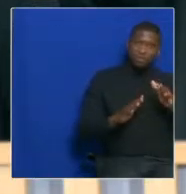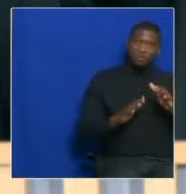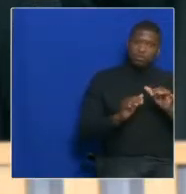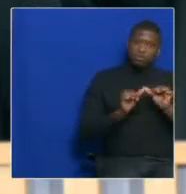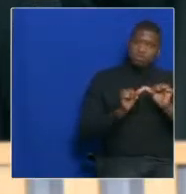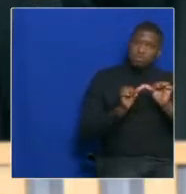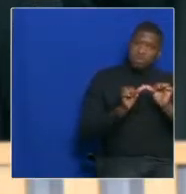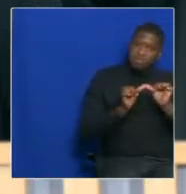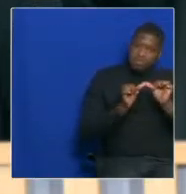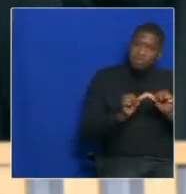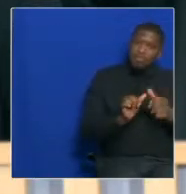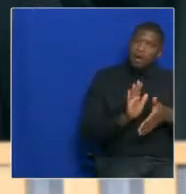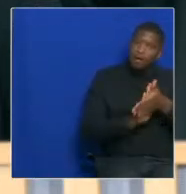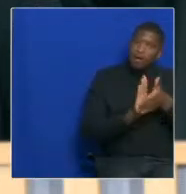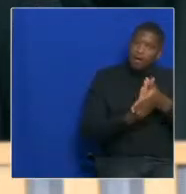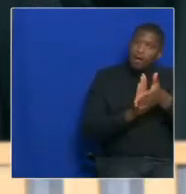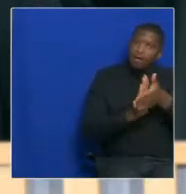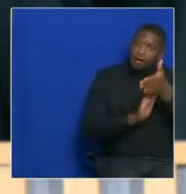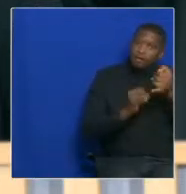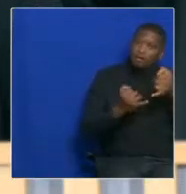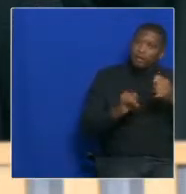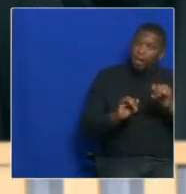the position until